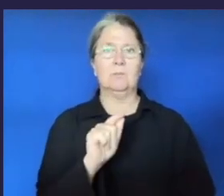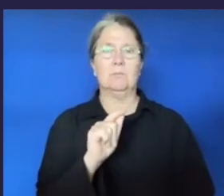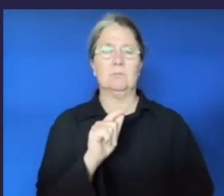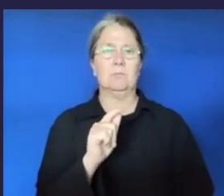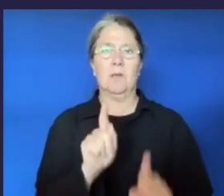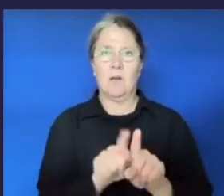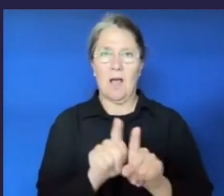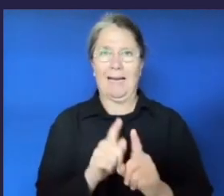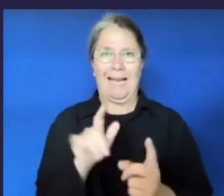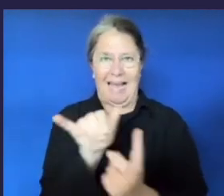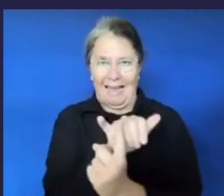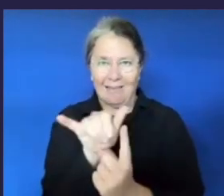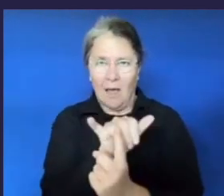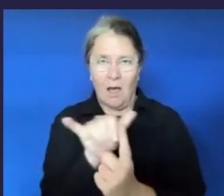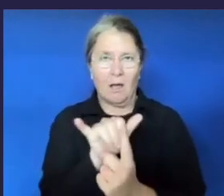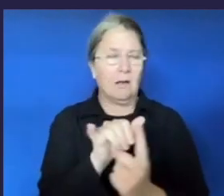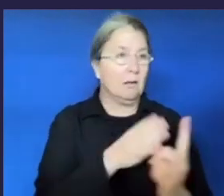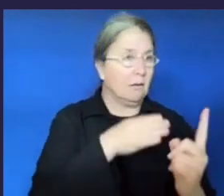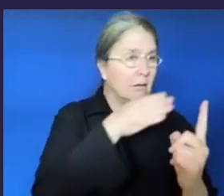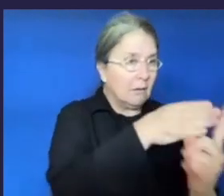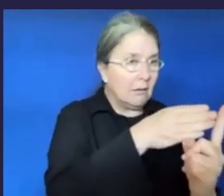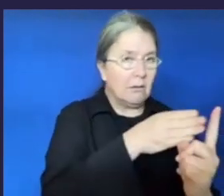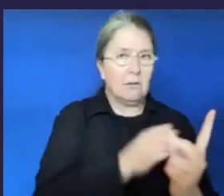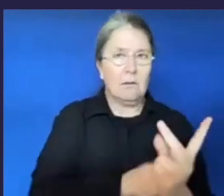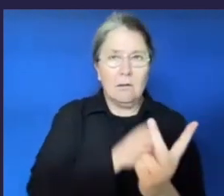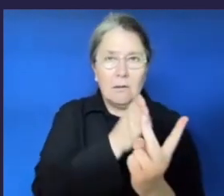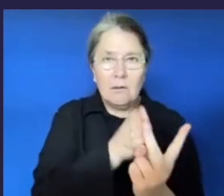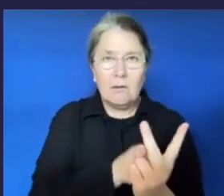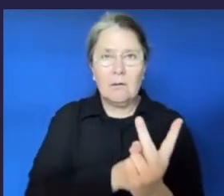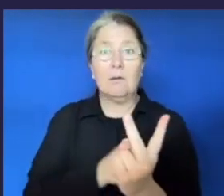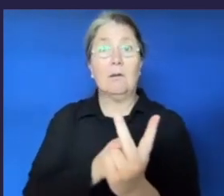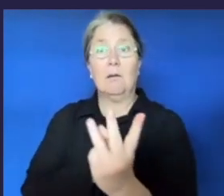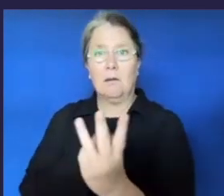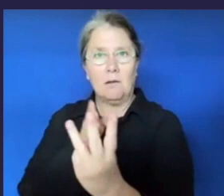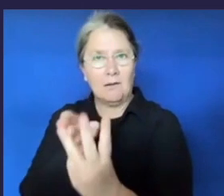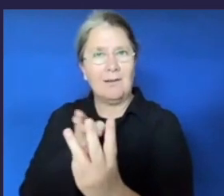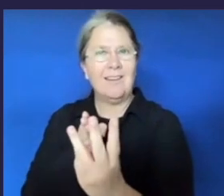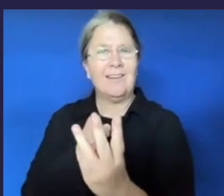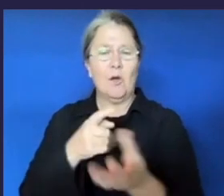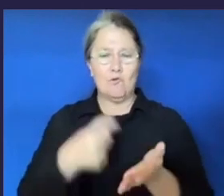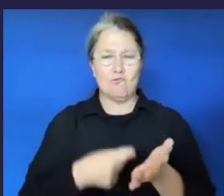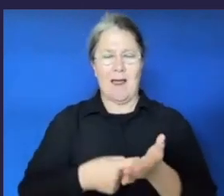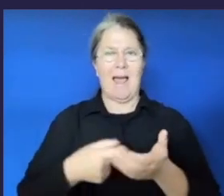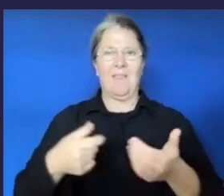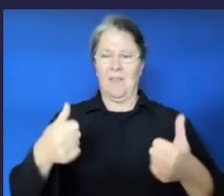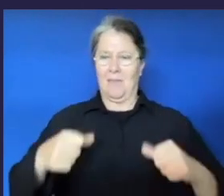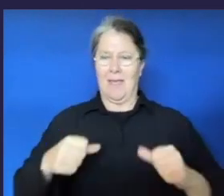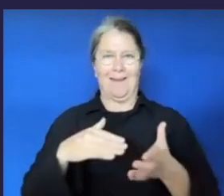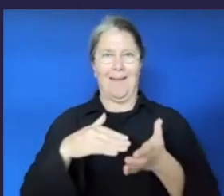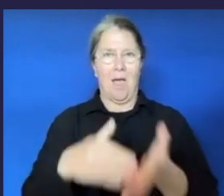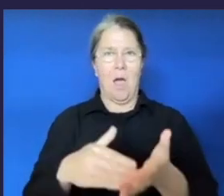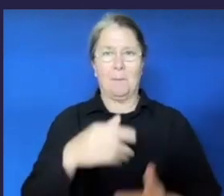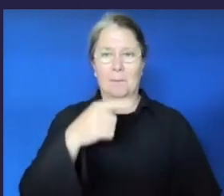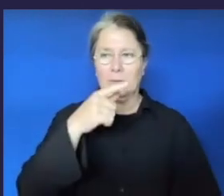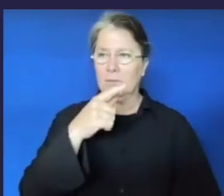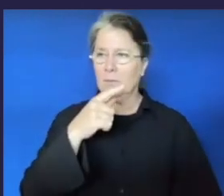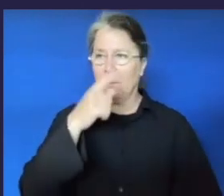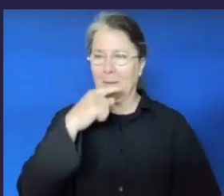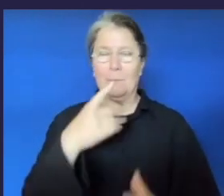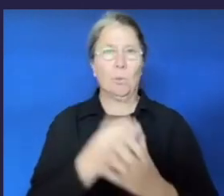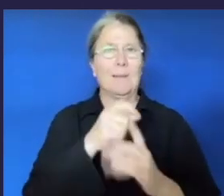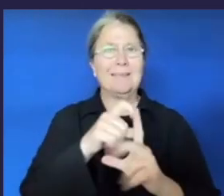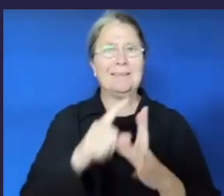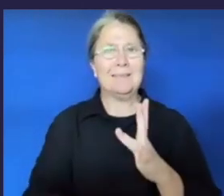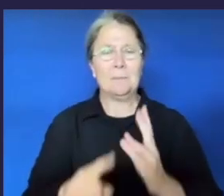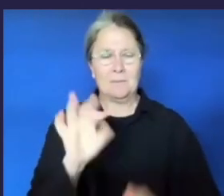about Spee, we're talking about Rachel as individuals rather than helping people with a disability. We're talking about the person. So